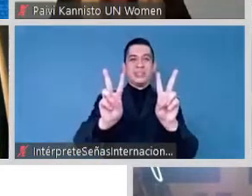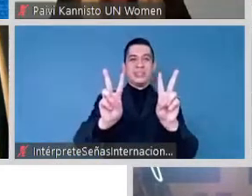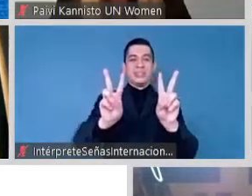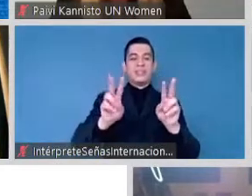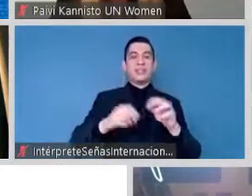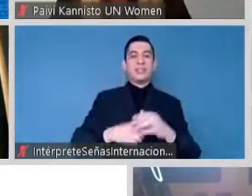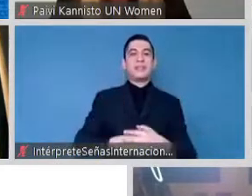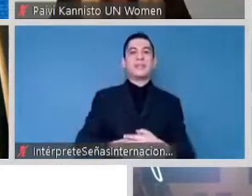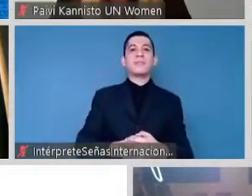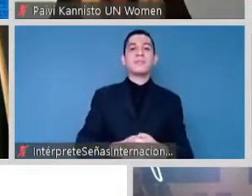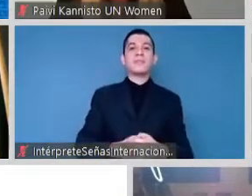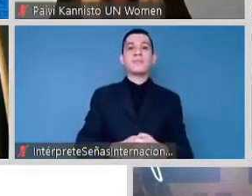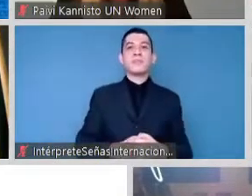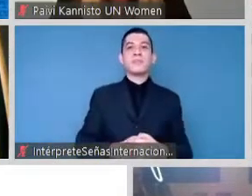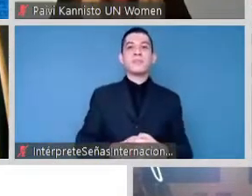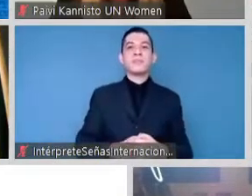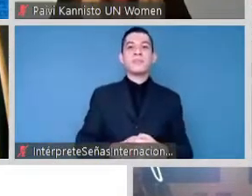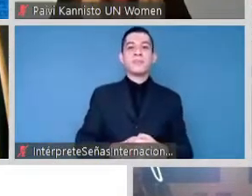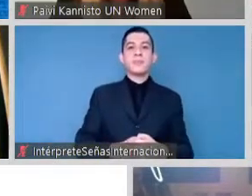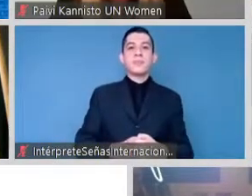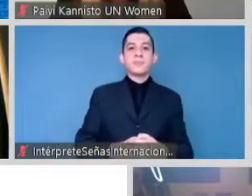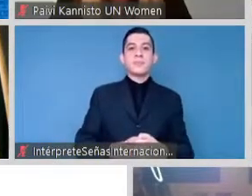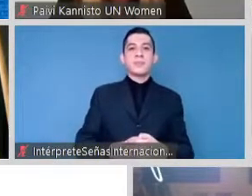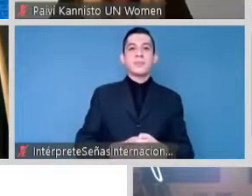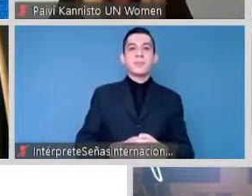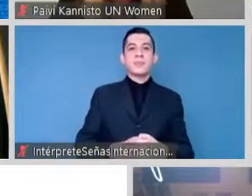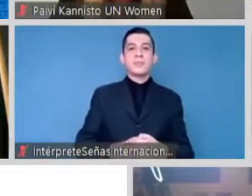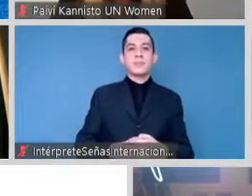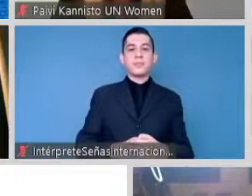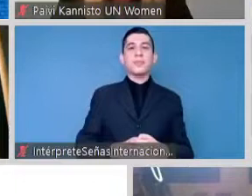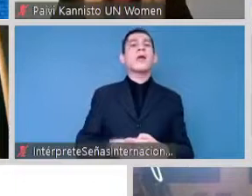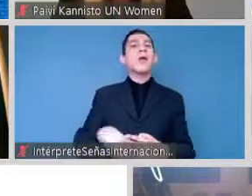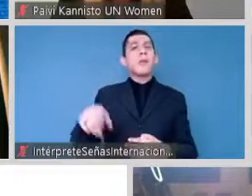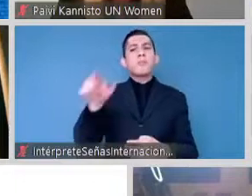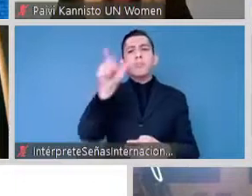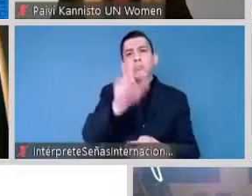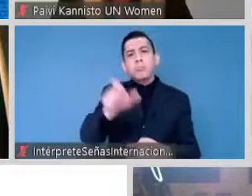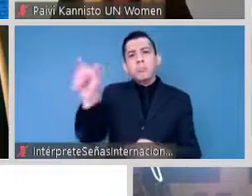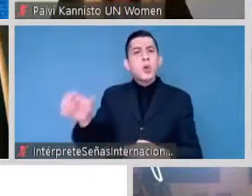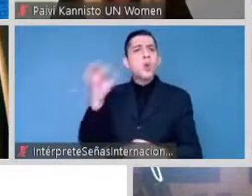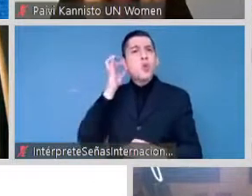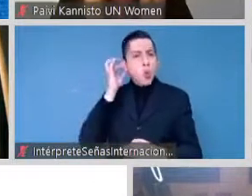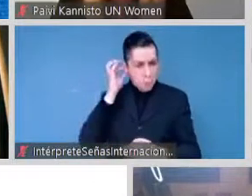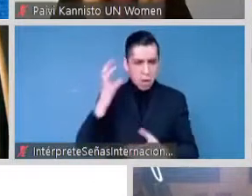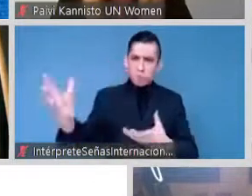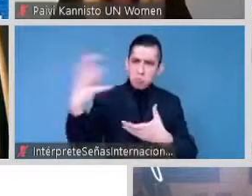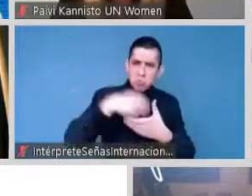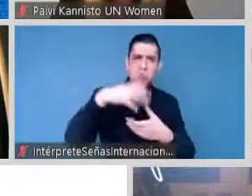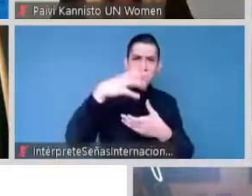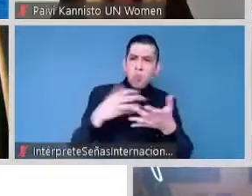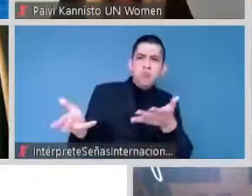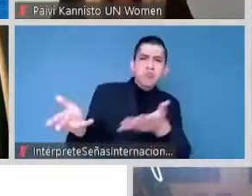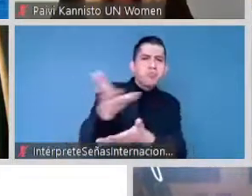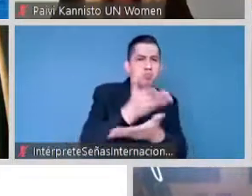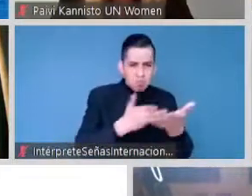contribution is of critical importance, right? Yes, yes, it is. And of course, the issue that many of you alluded to also throughout